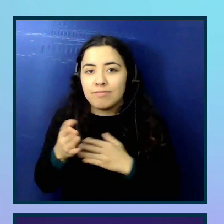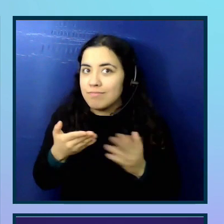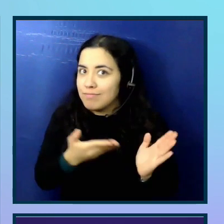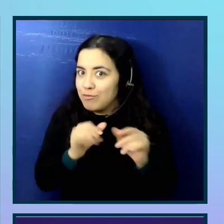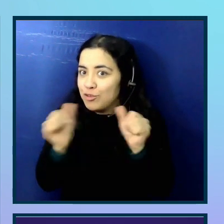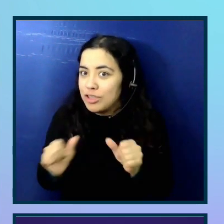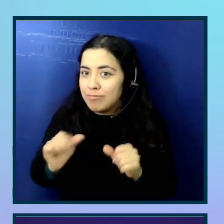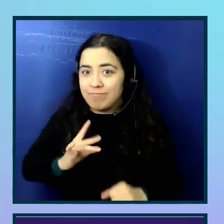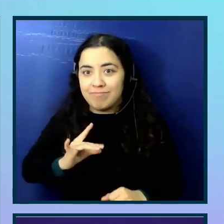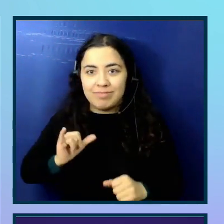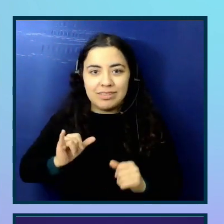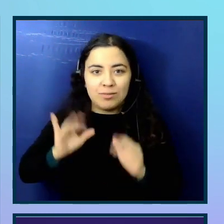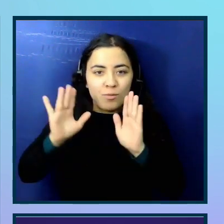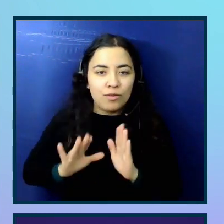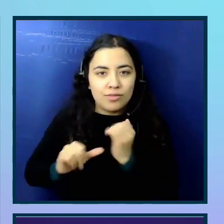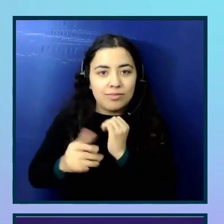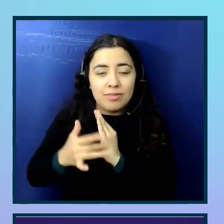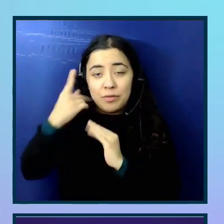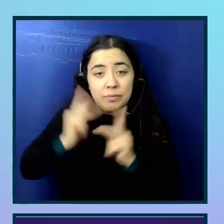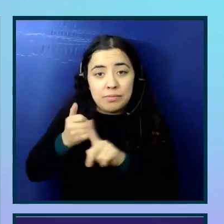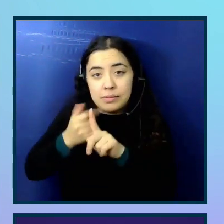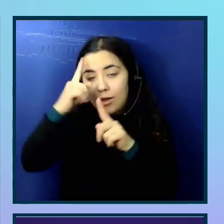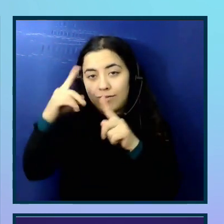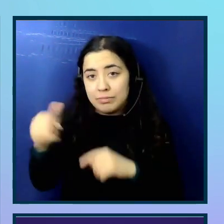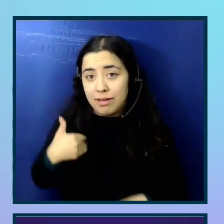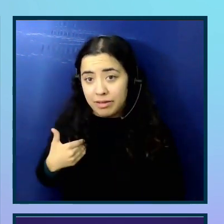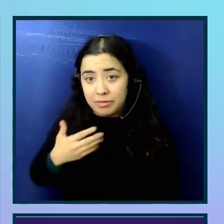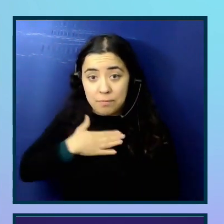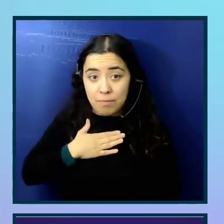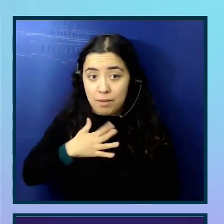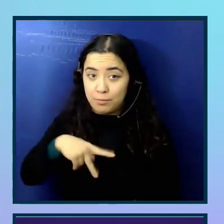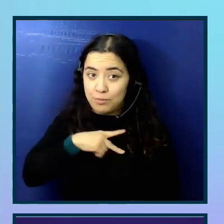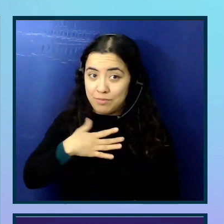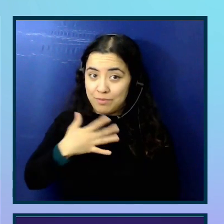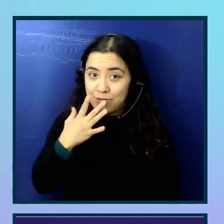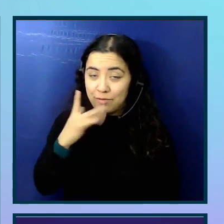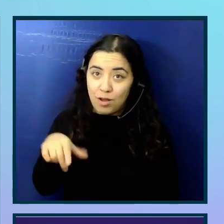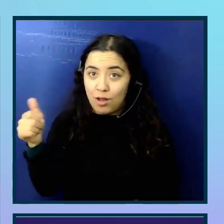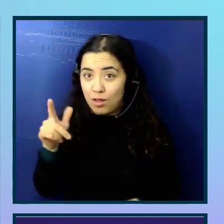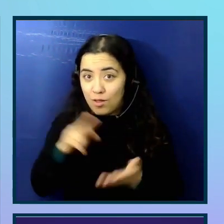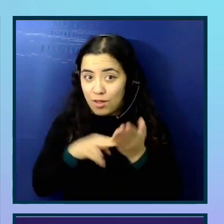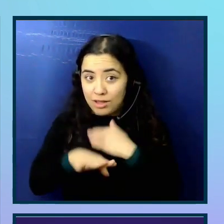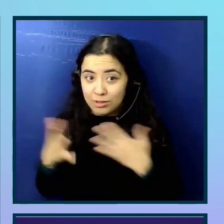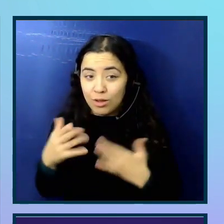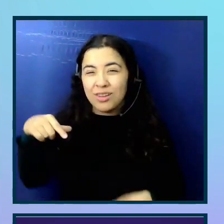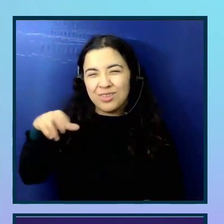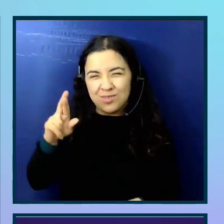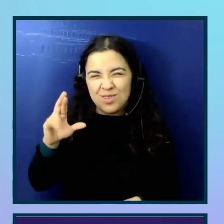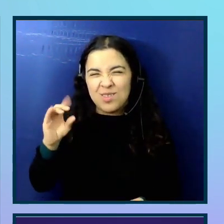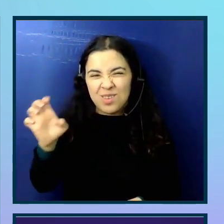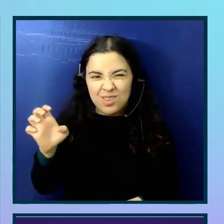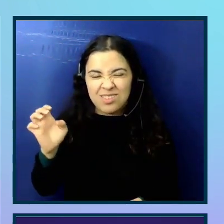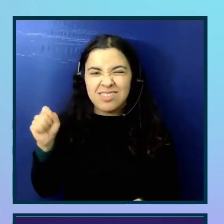it's a really great assistive technology for a lot of people with cognitive disabilities. My personal favorite alt login is QR codes.